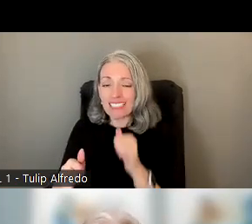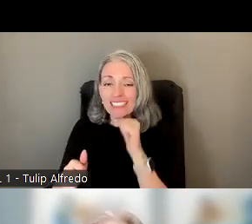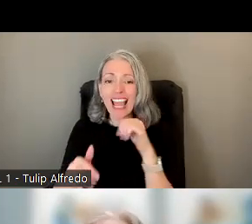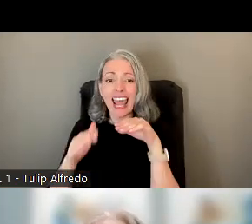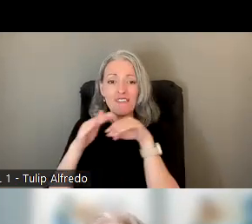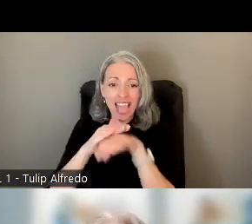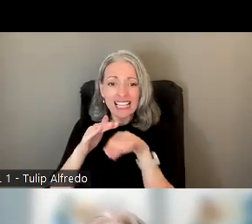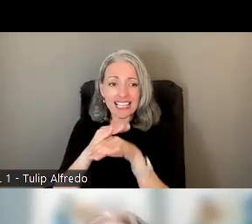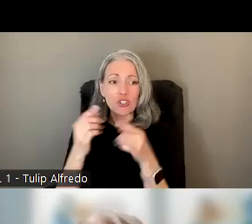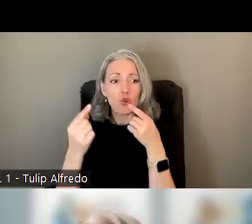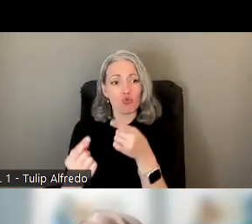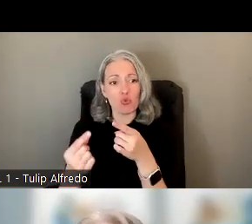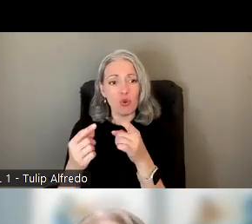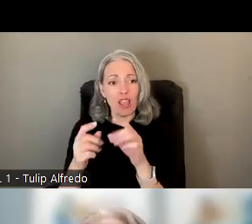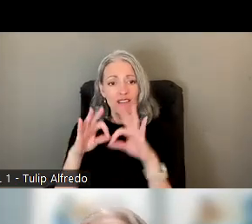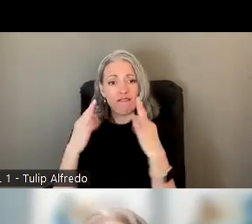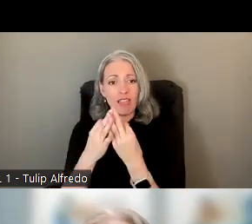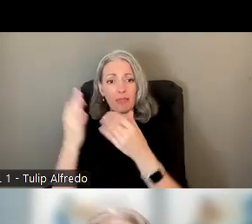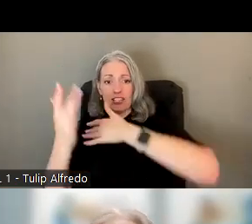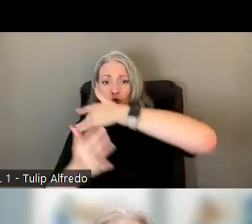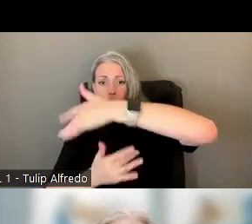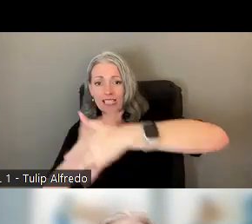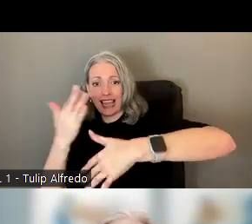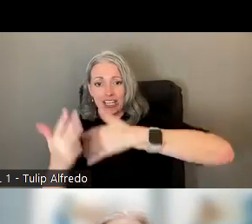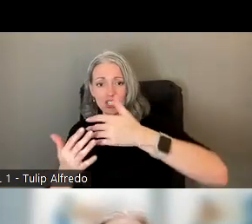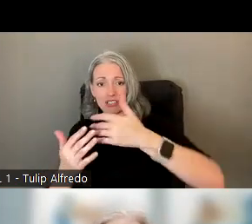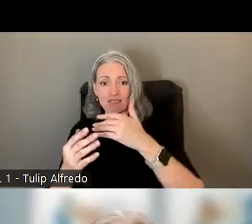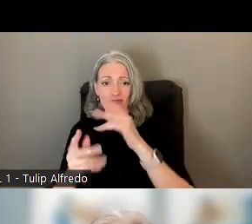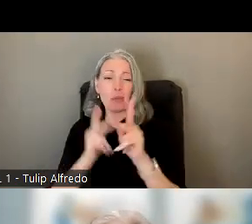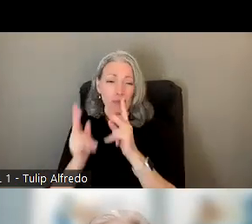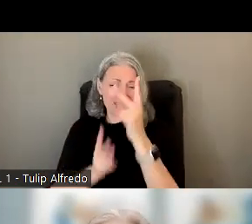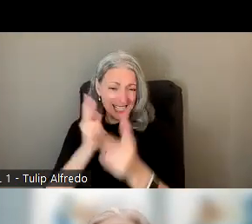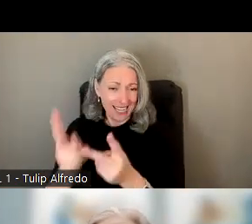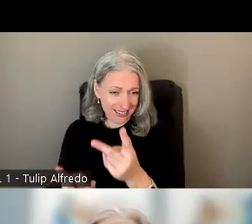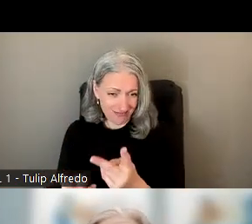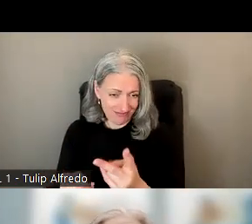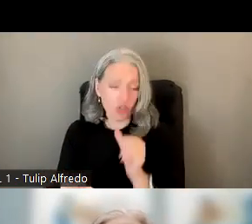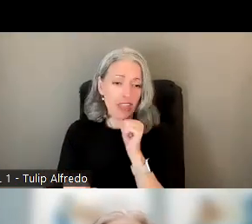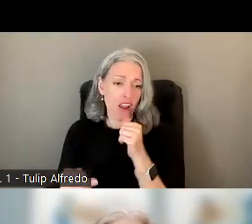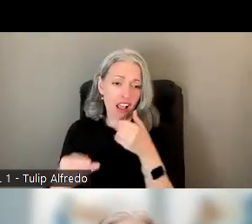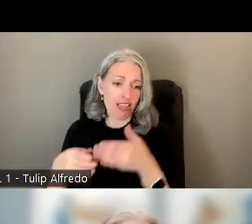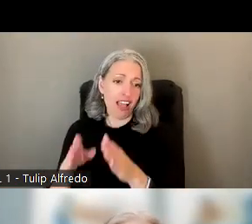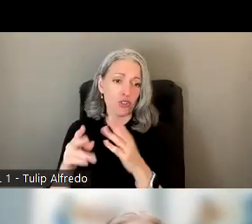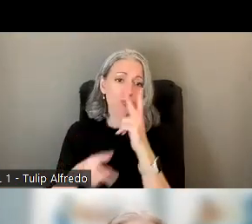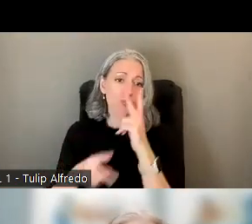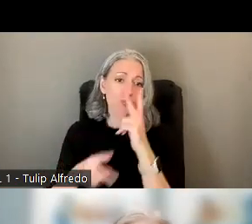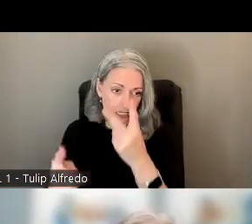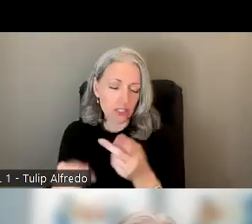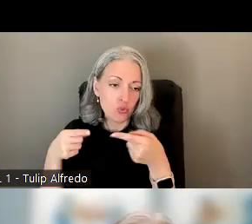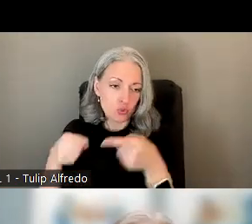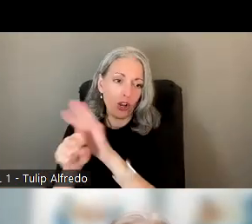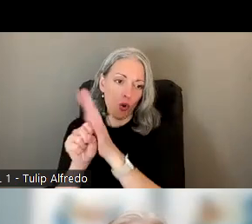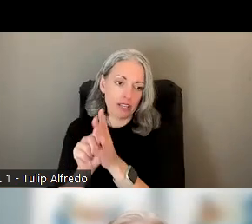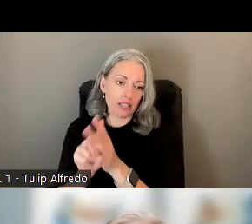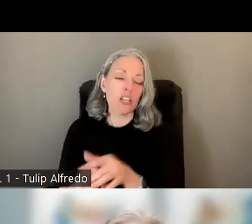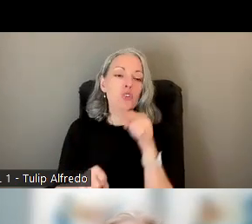stimulation, socialization that they were getting from visitors. So This bill started out as a